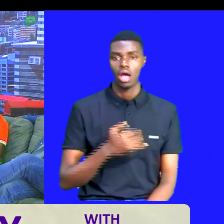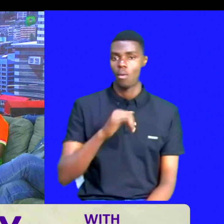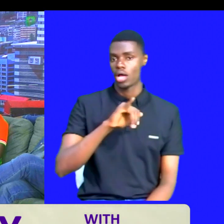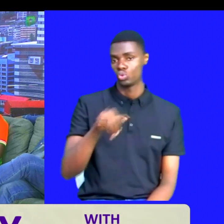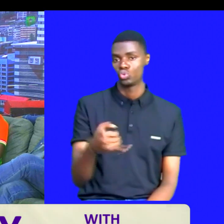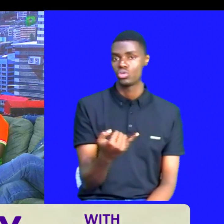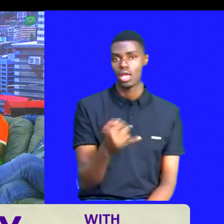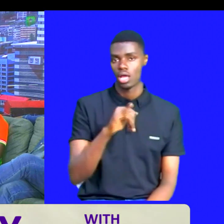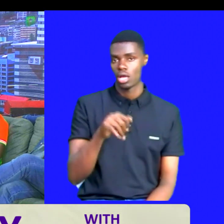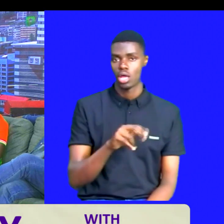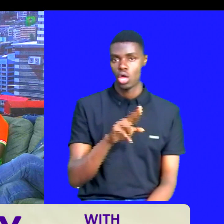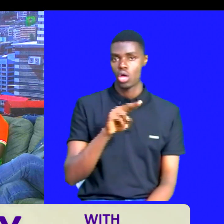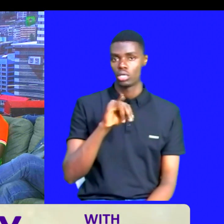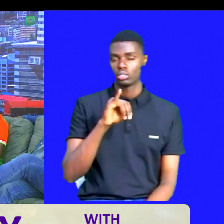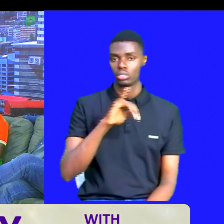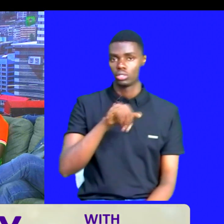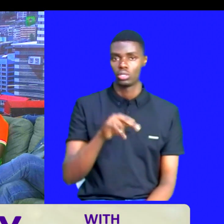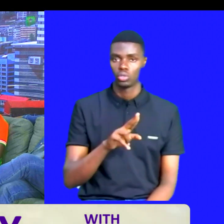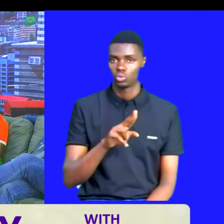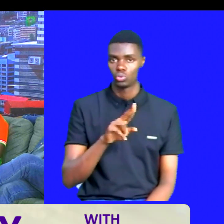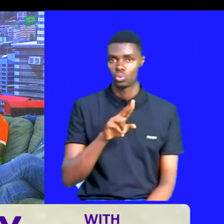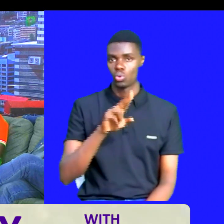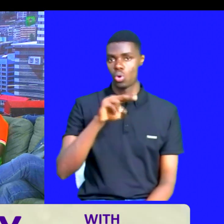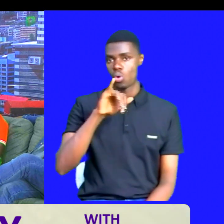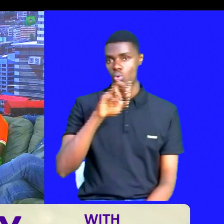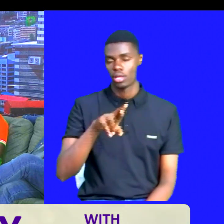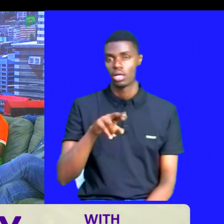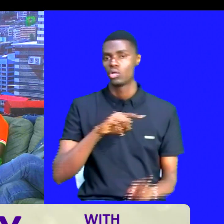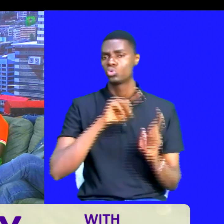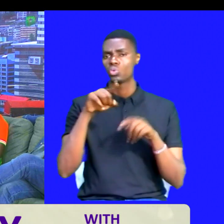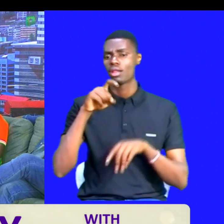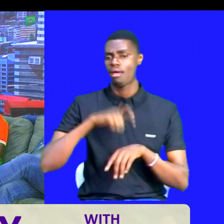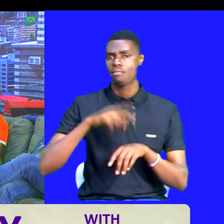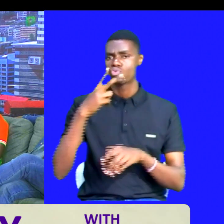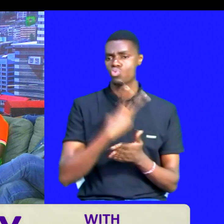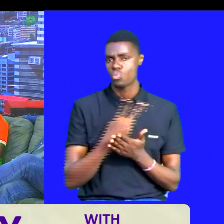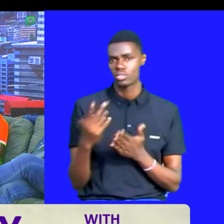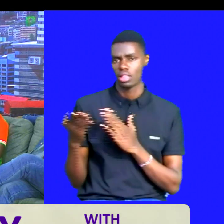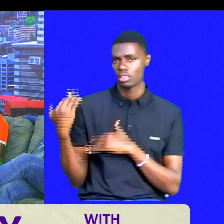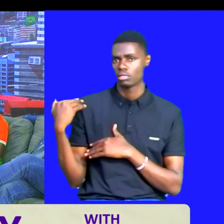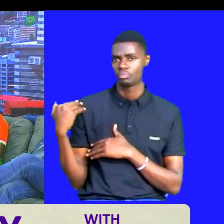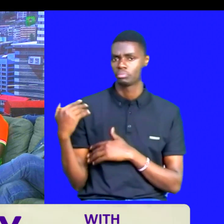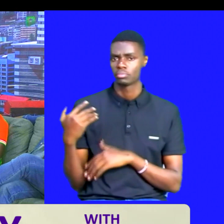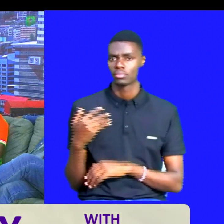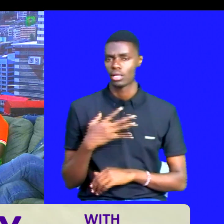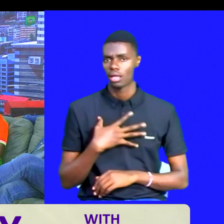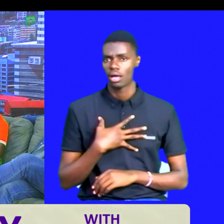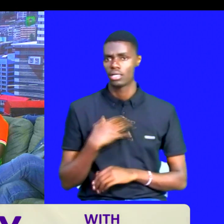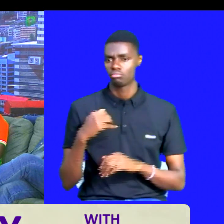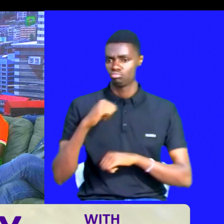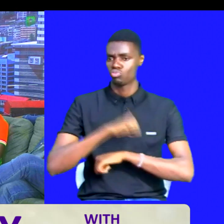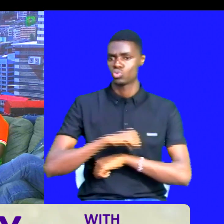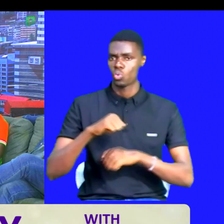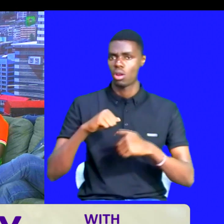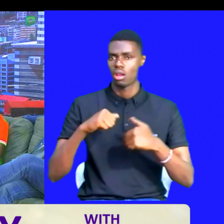The national budding team. talents. Yes. Because we went to Embu, Right. just I think 2 weeks before we traveled, and there were school games. Joy